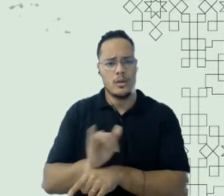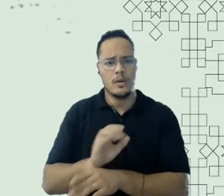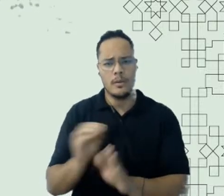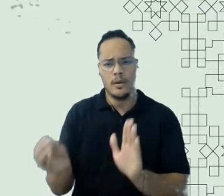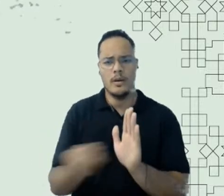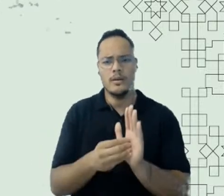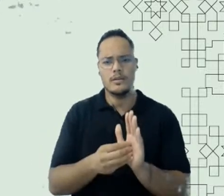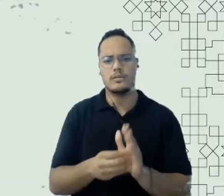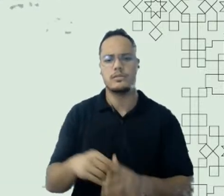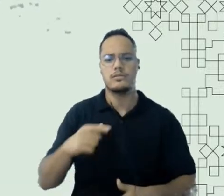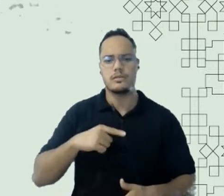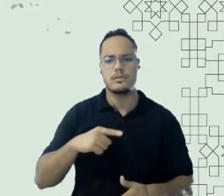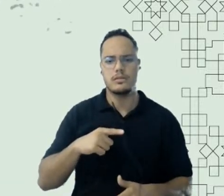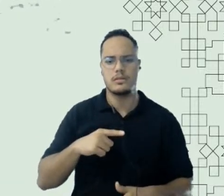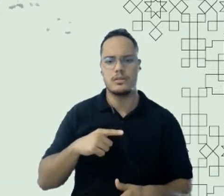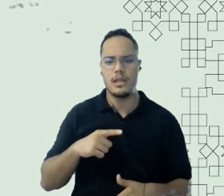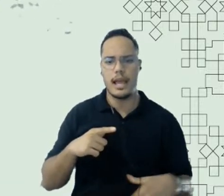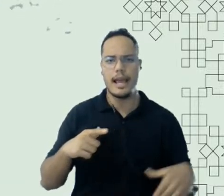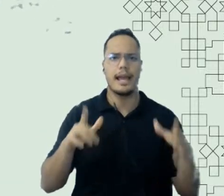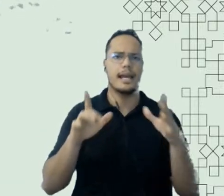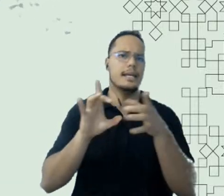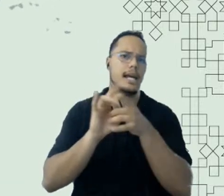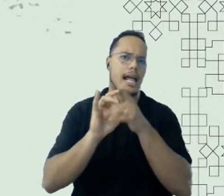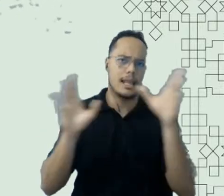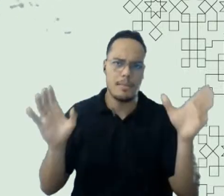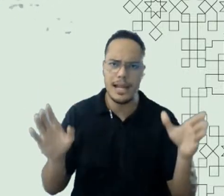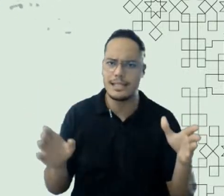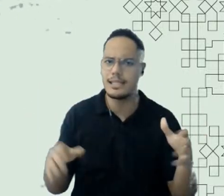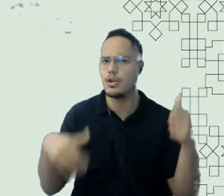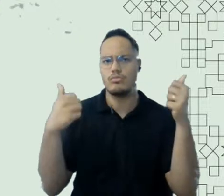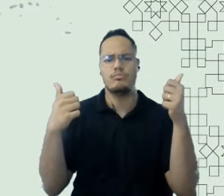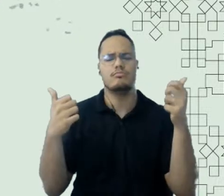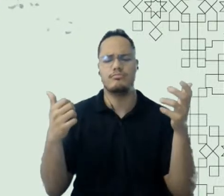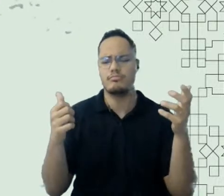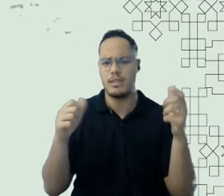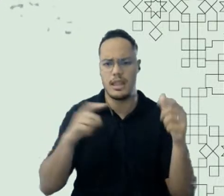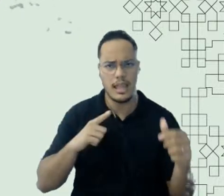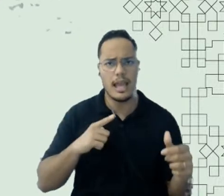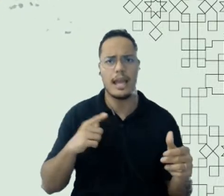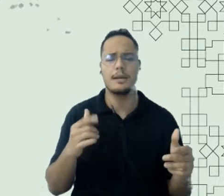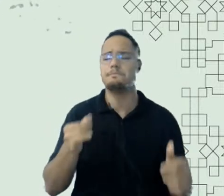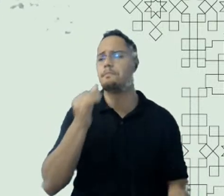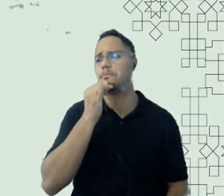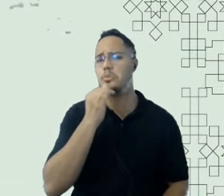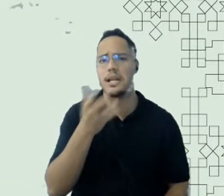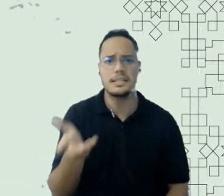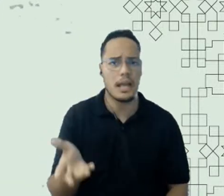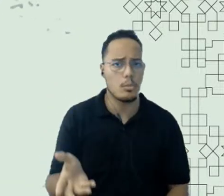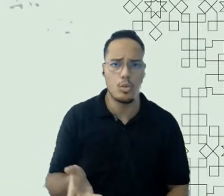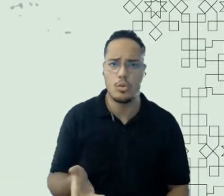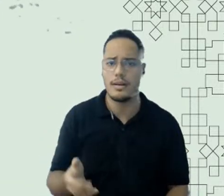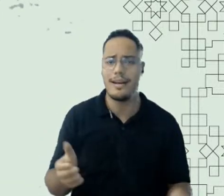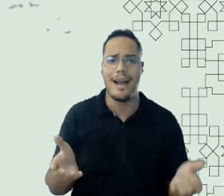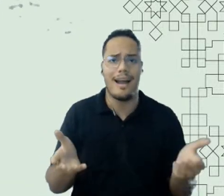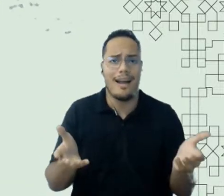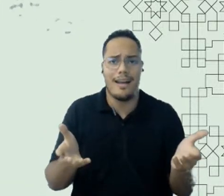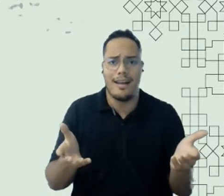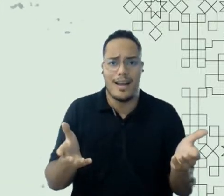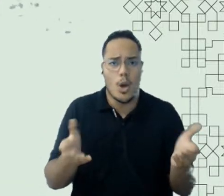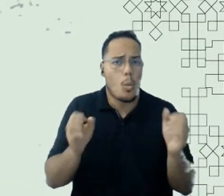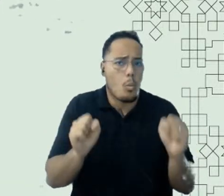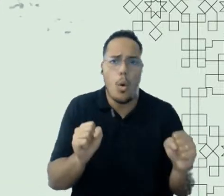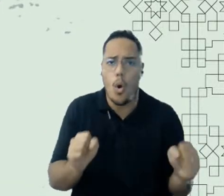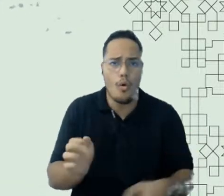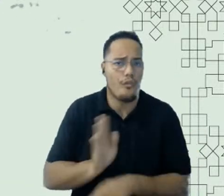parody. It could be that you are putting, a video of your wedding and you have music in the background. And then because